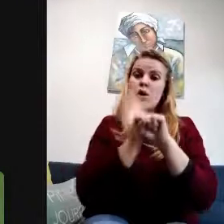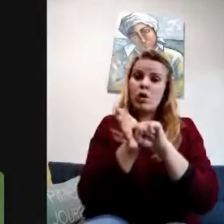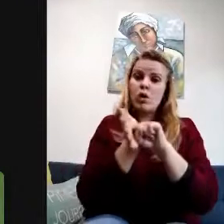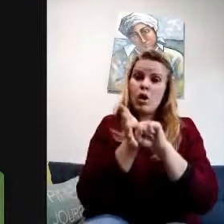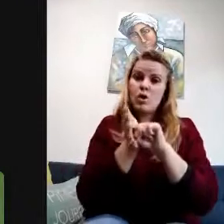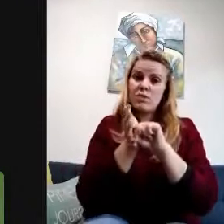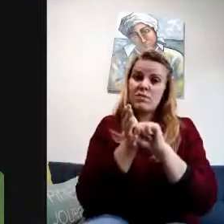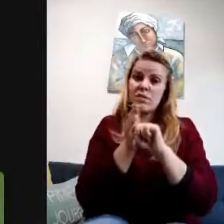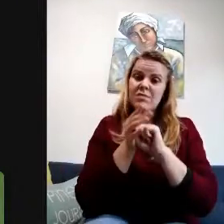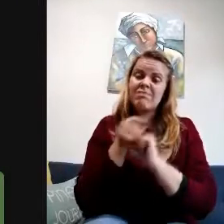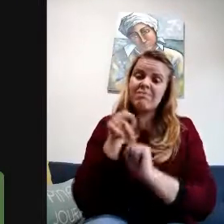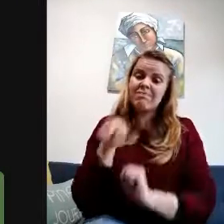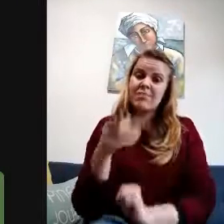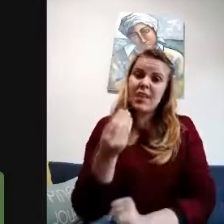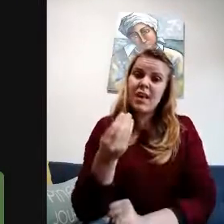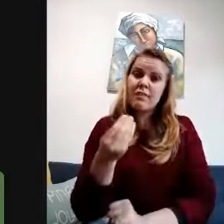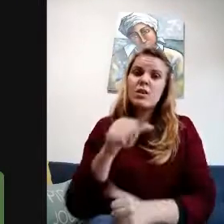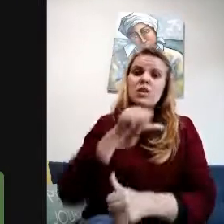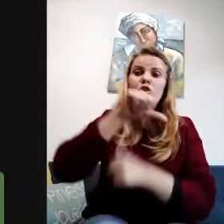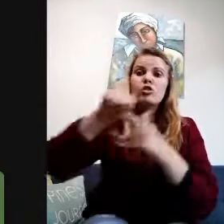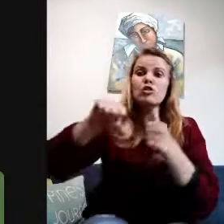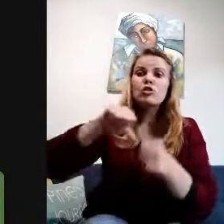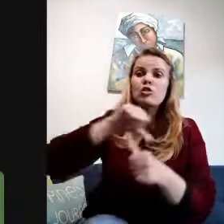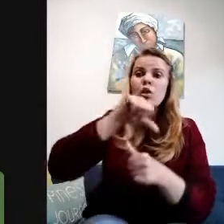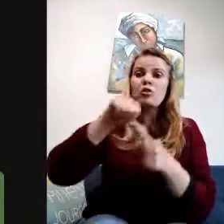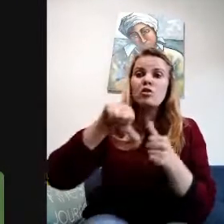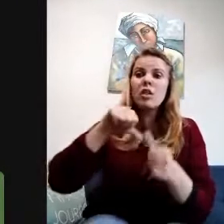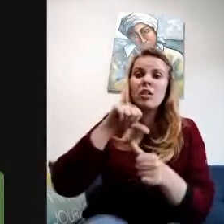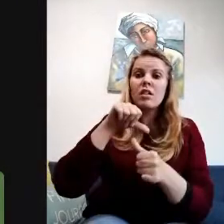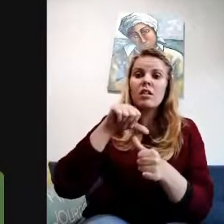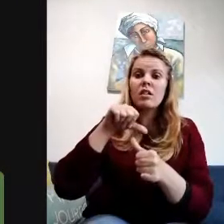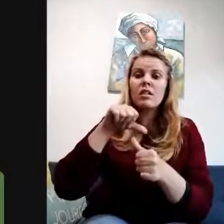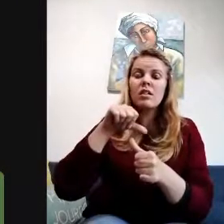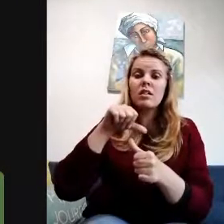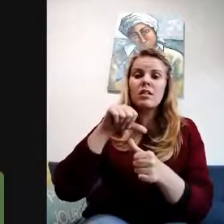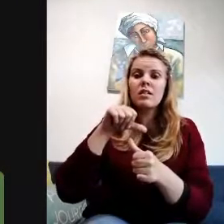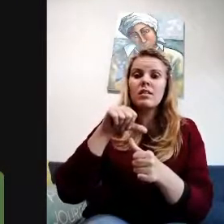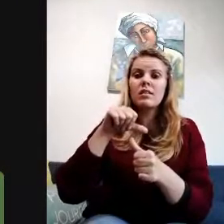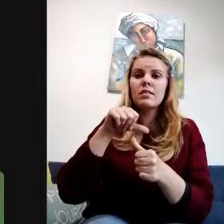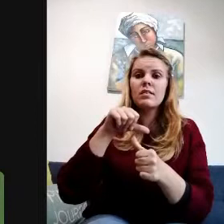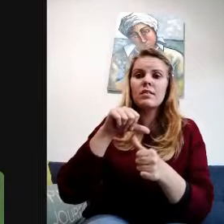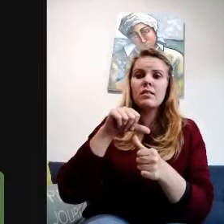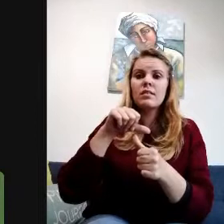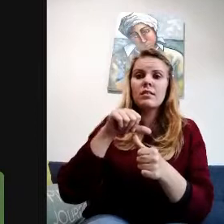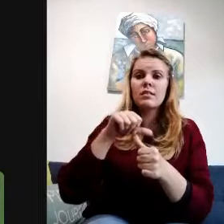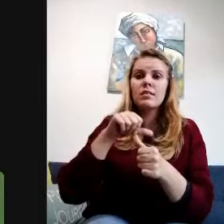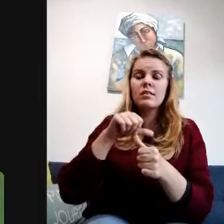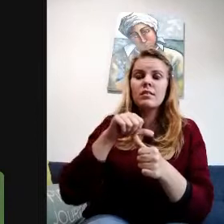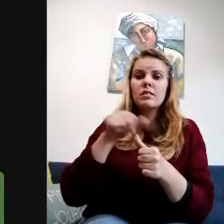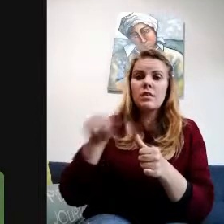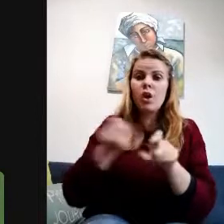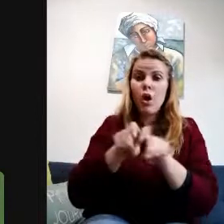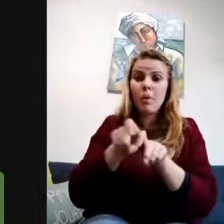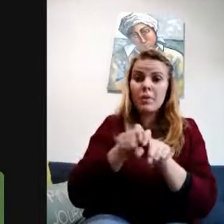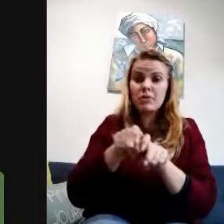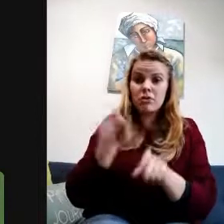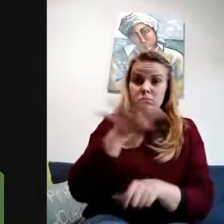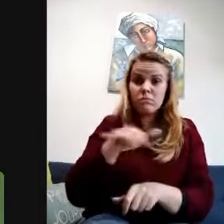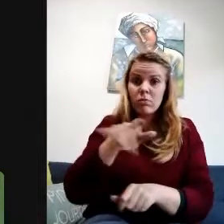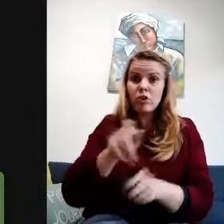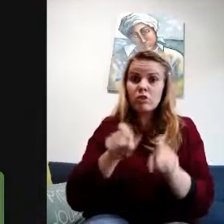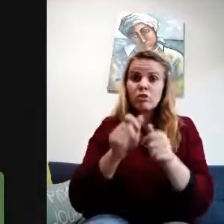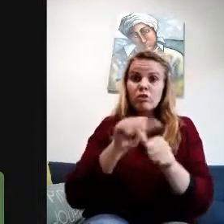touch on socializing at the tournament itself. Guys, when